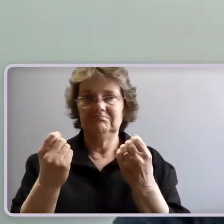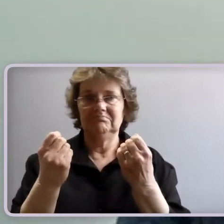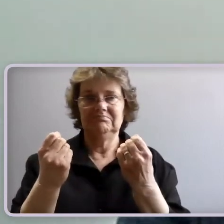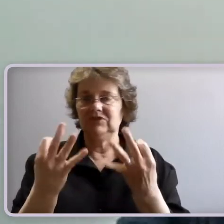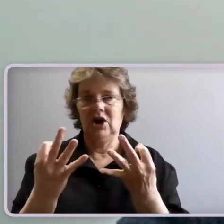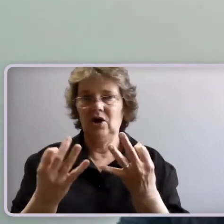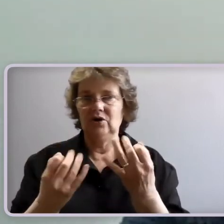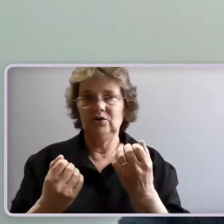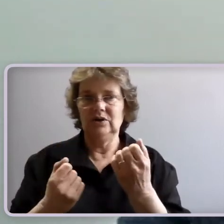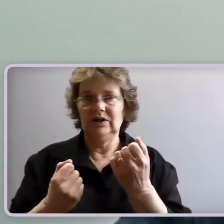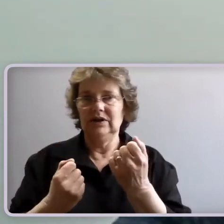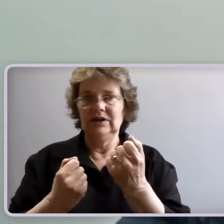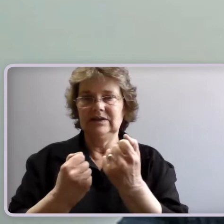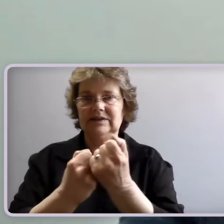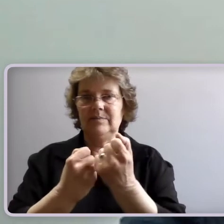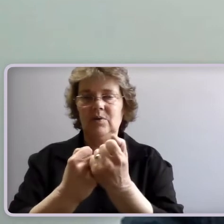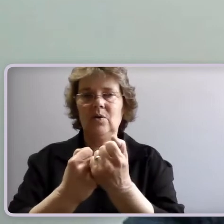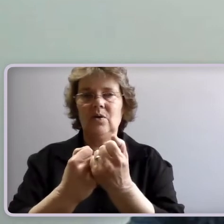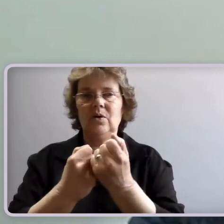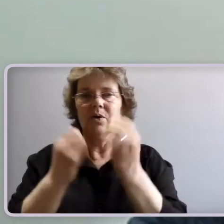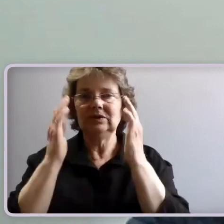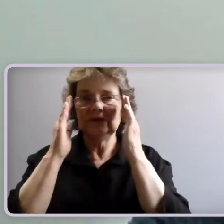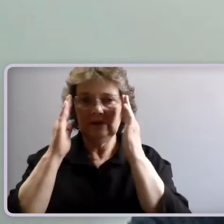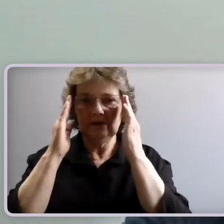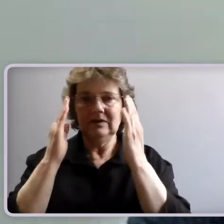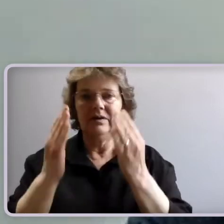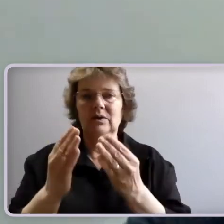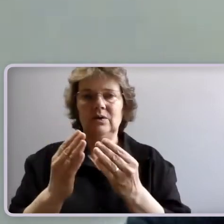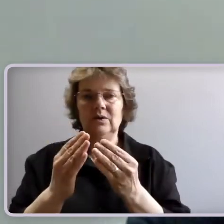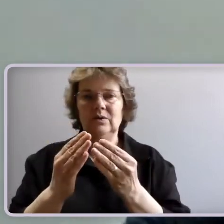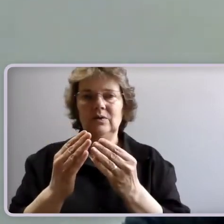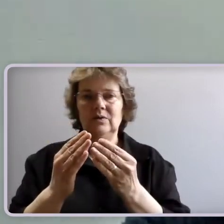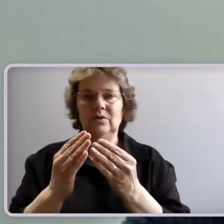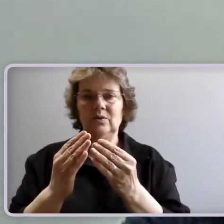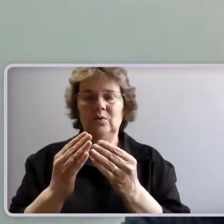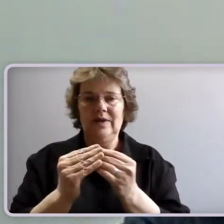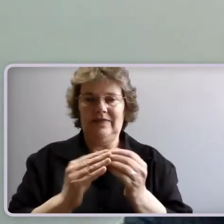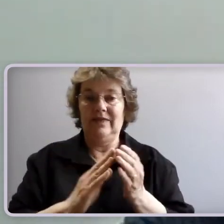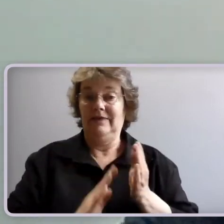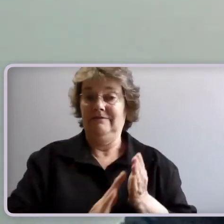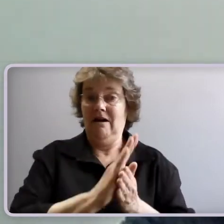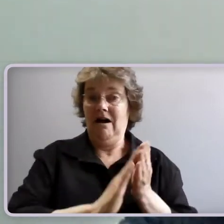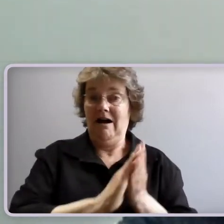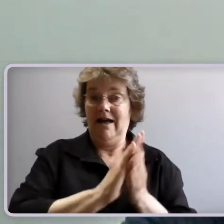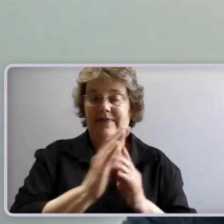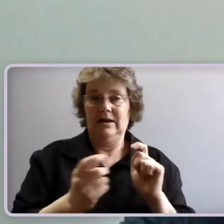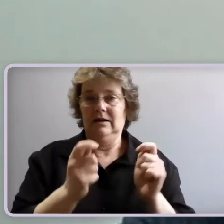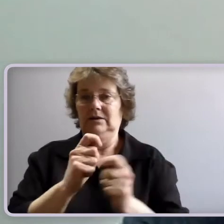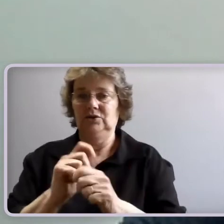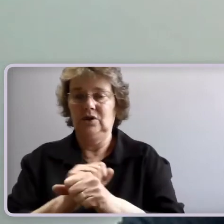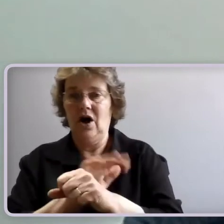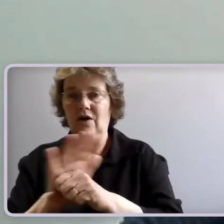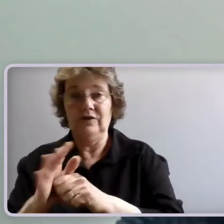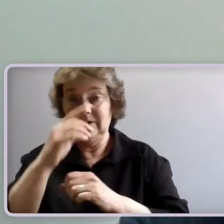with the fire relief and then transitioning into the COVID situation. People lost their